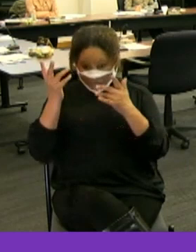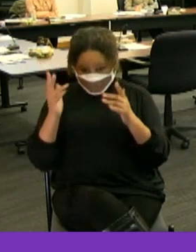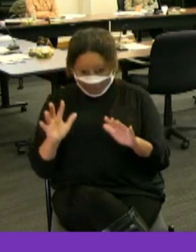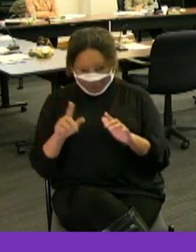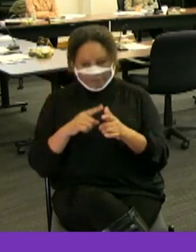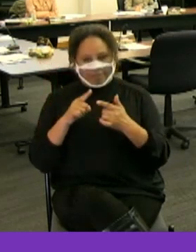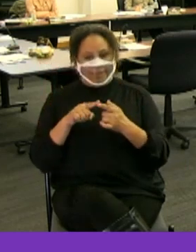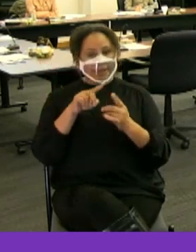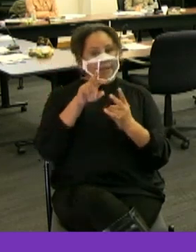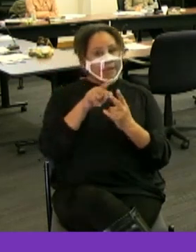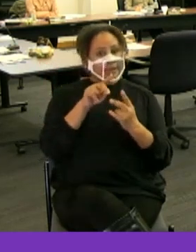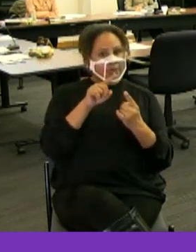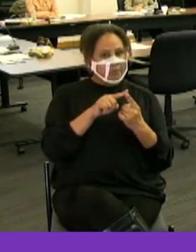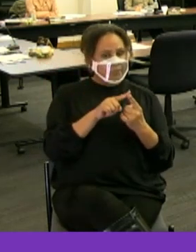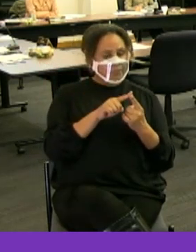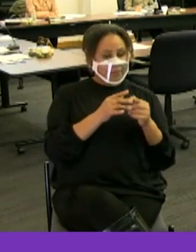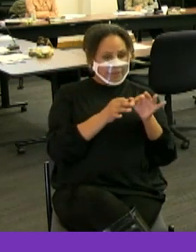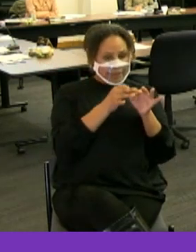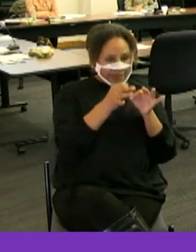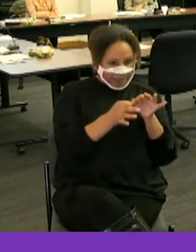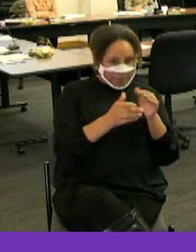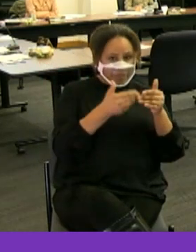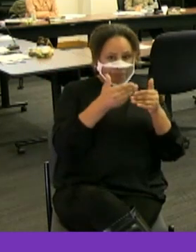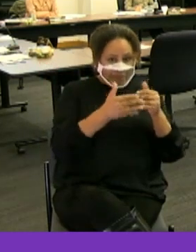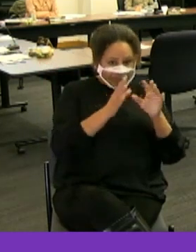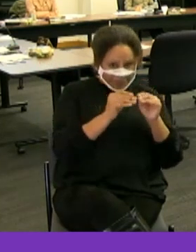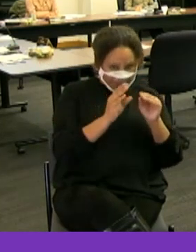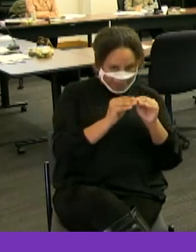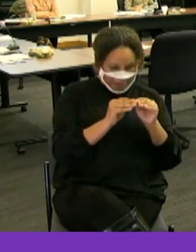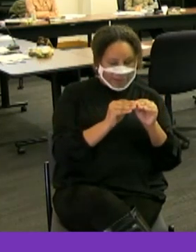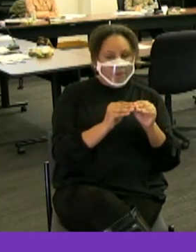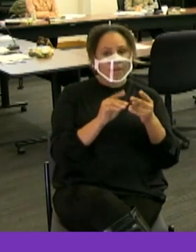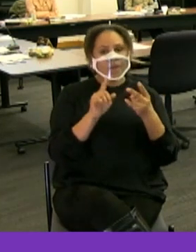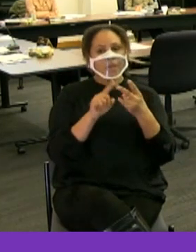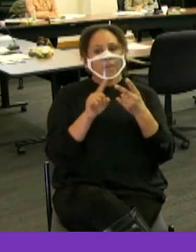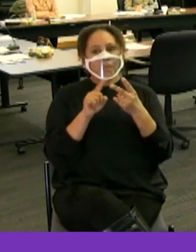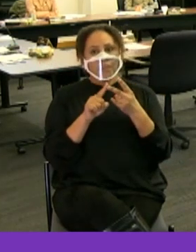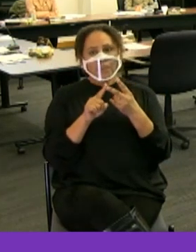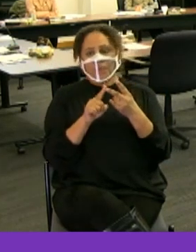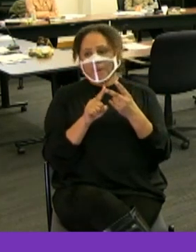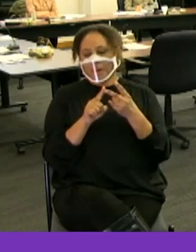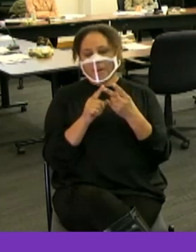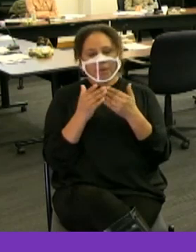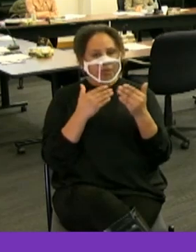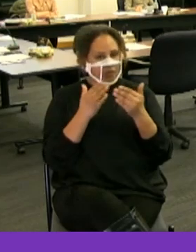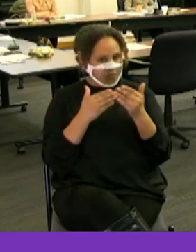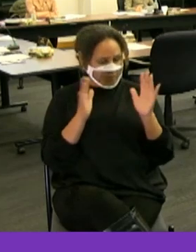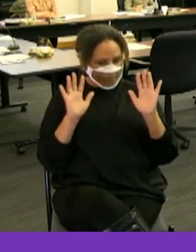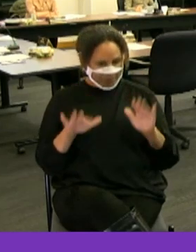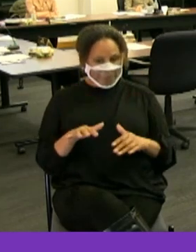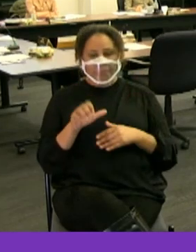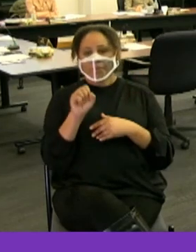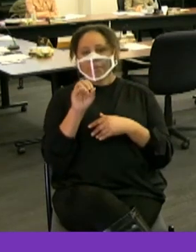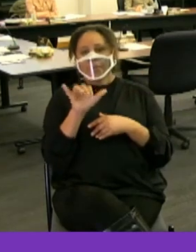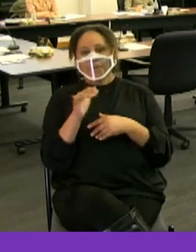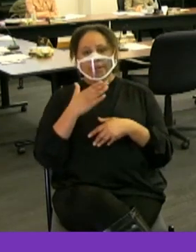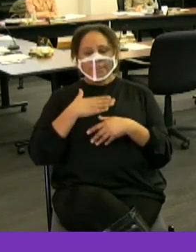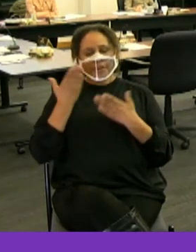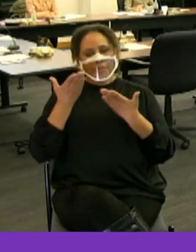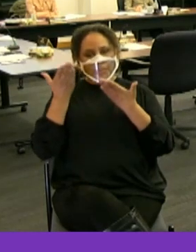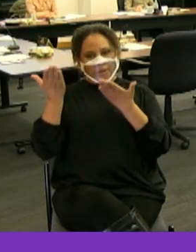then either table the item for the next meeting or so on and so forth. And so that is